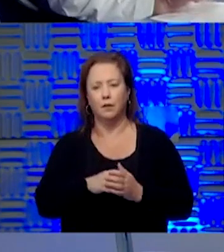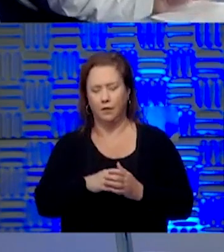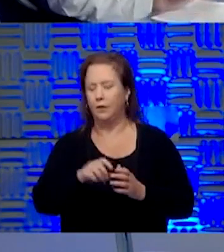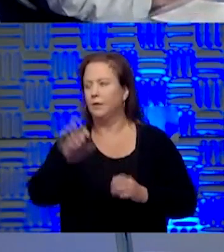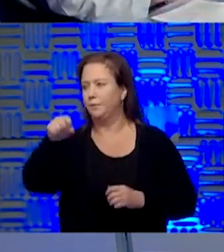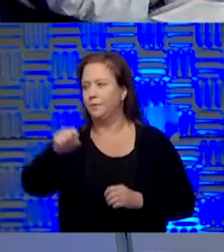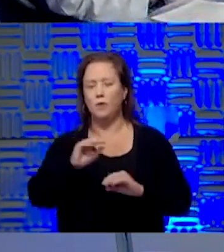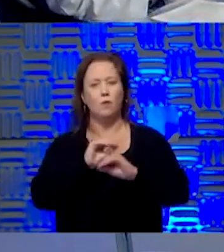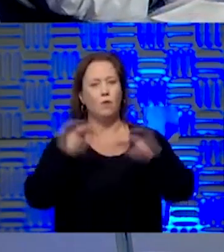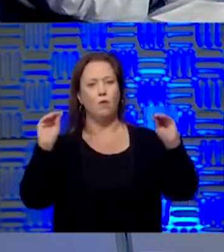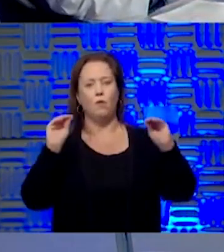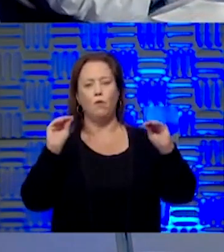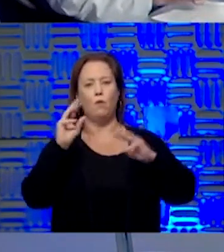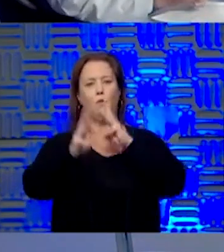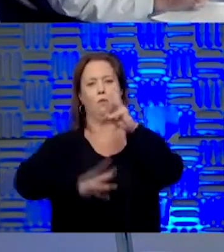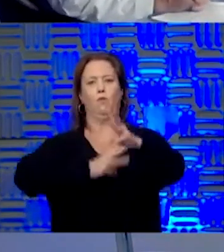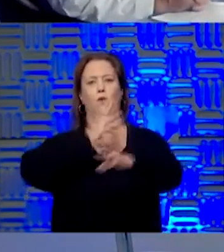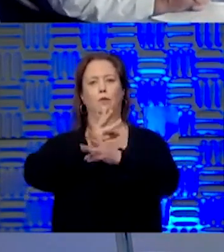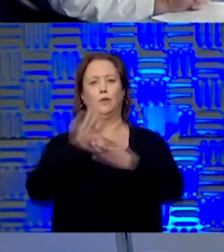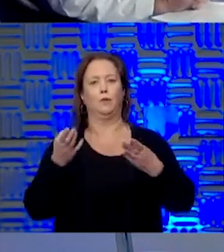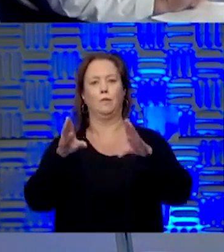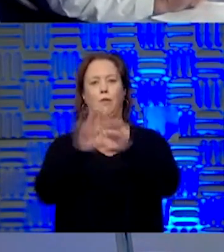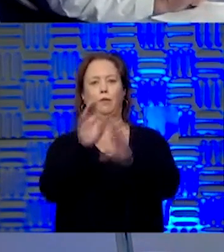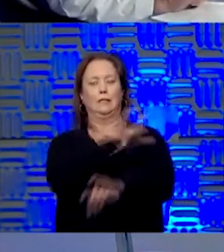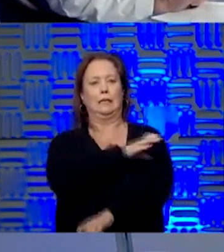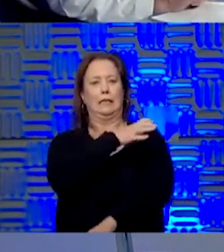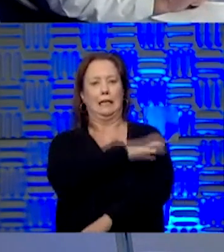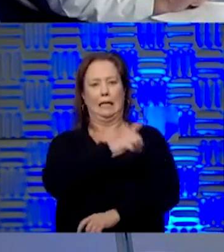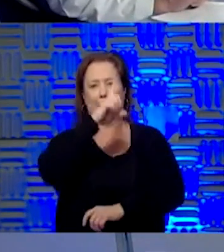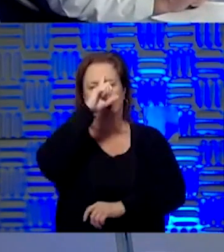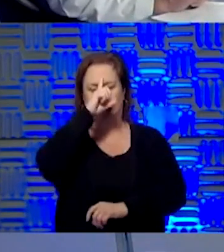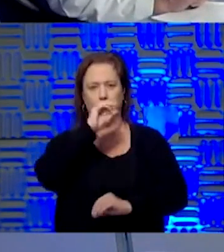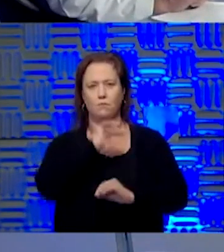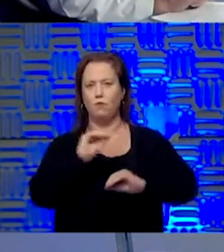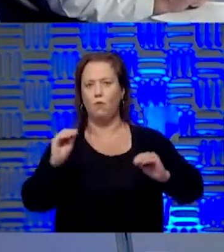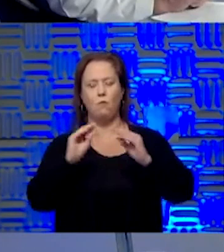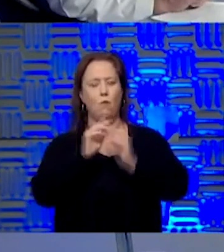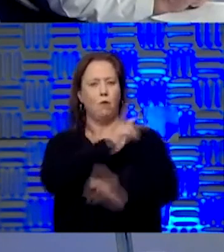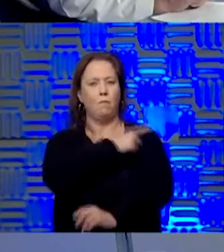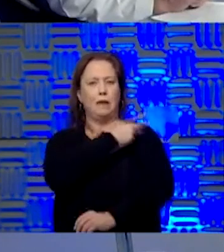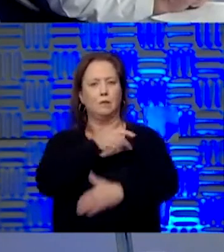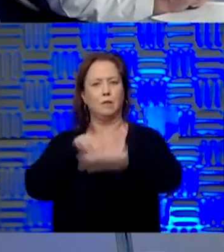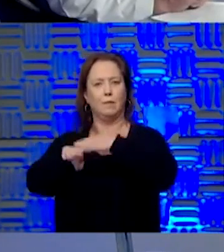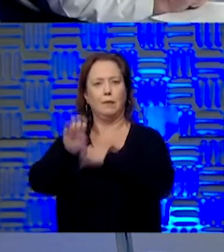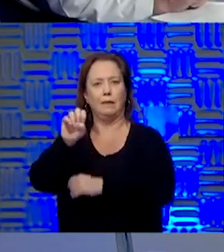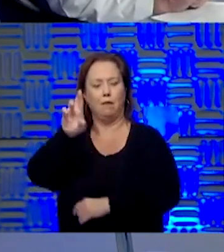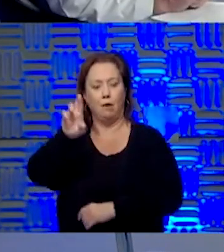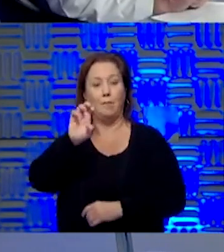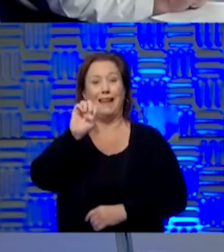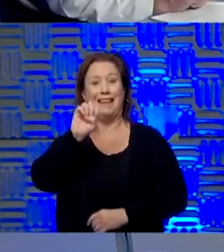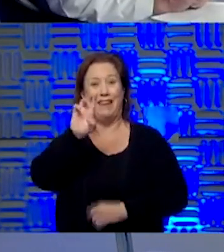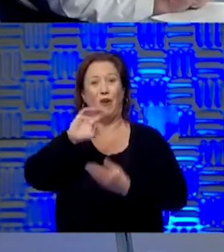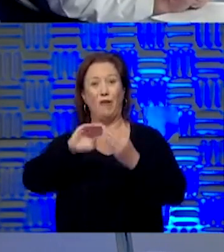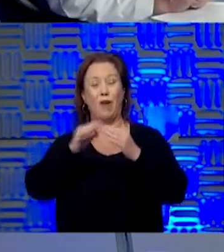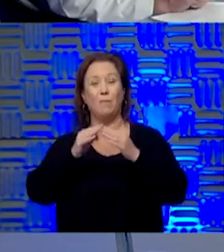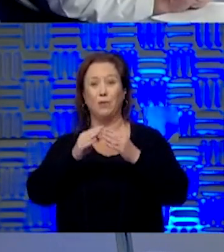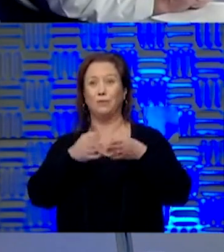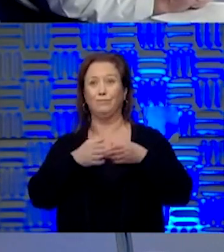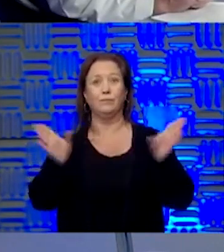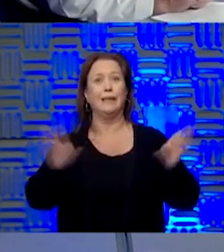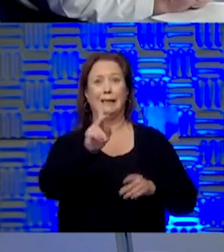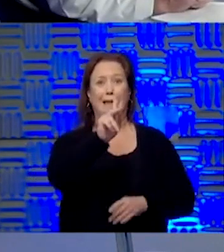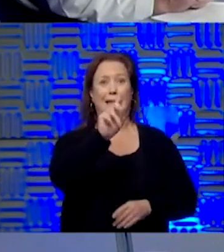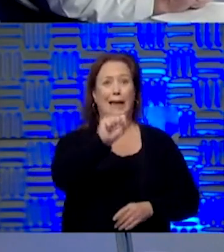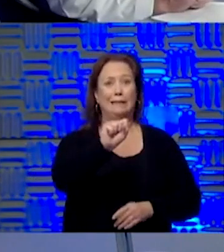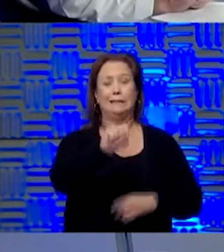Well, there is no world in which you can close clinics and think that you're not going to have more patients in the emergency room. But ER volumes are off across here and across our